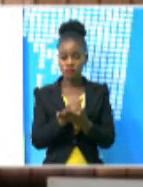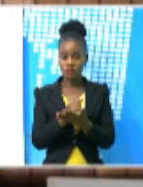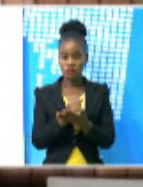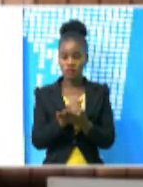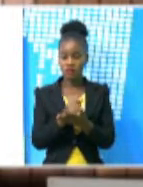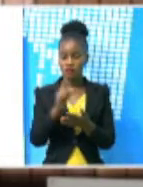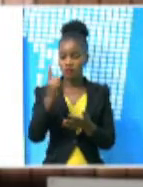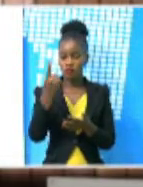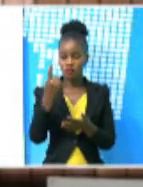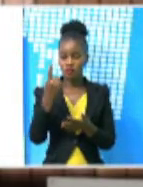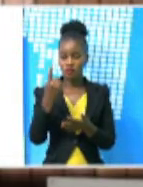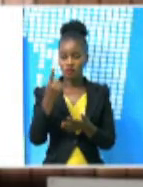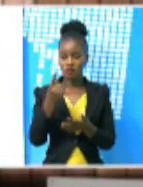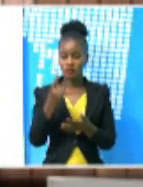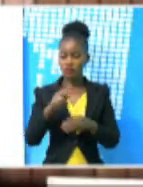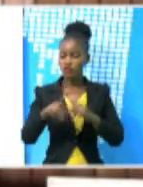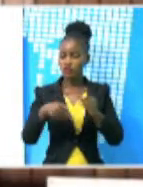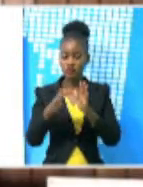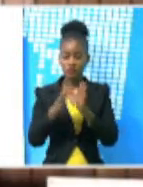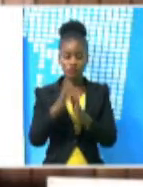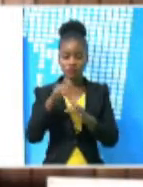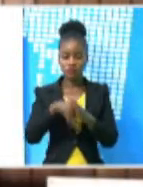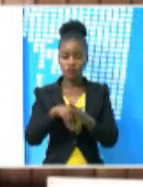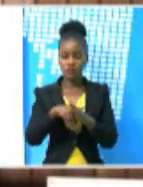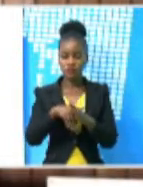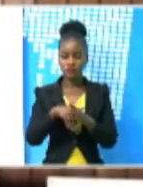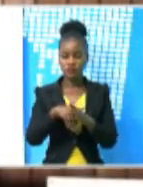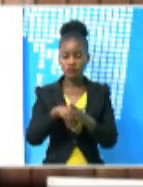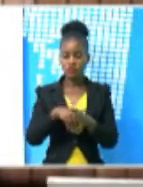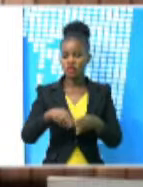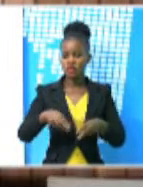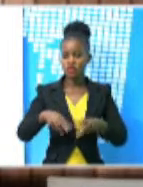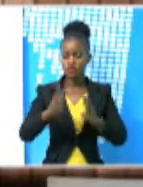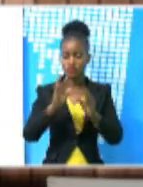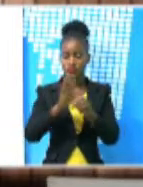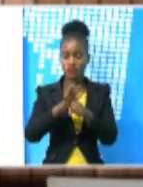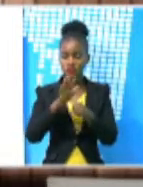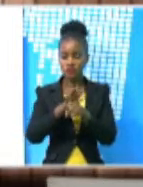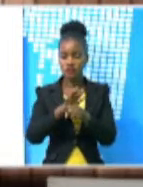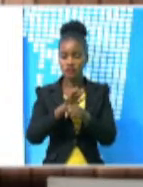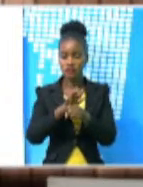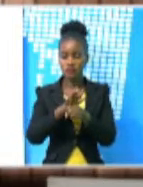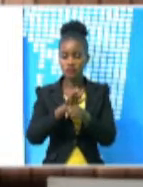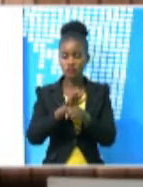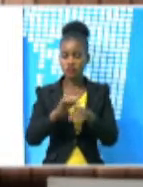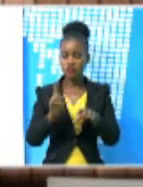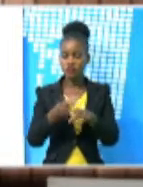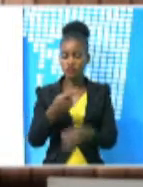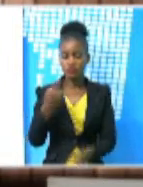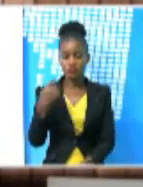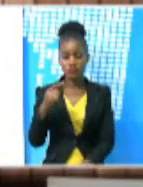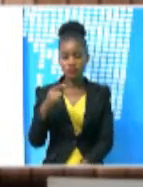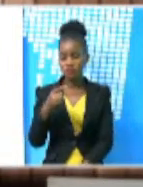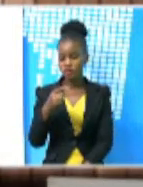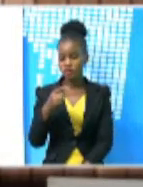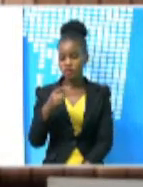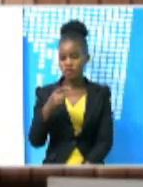Because once we spur people into a lot of production, then whatever they